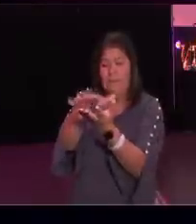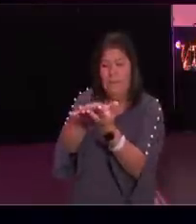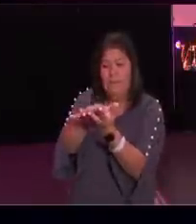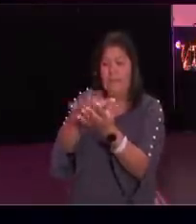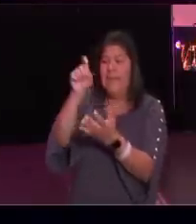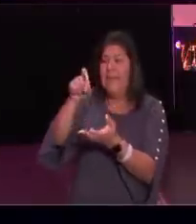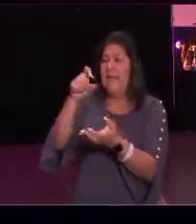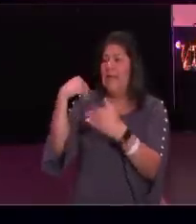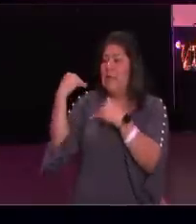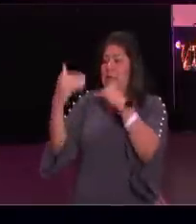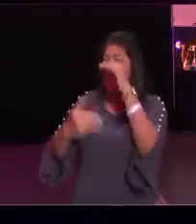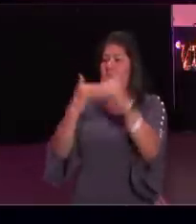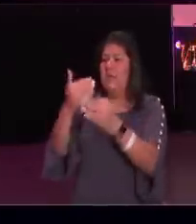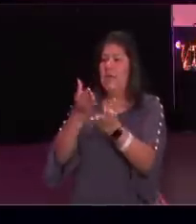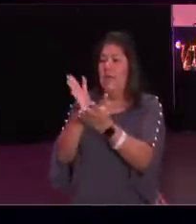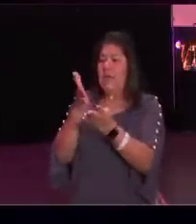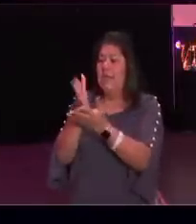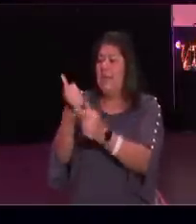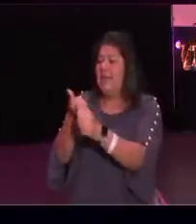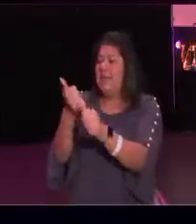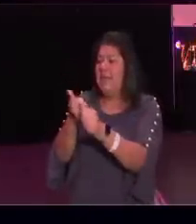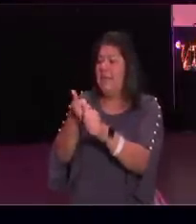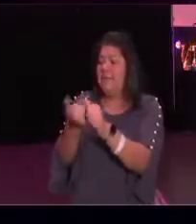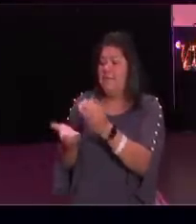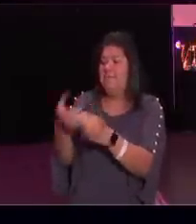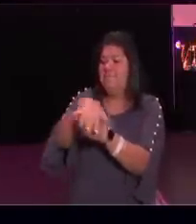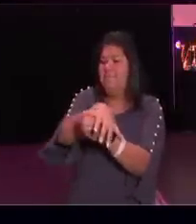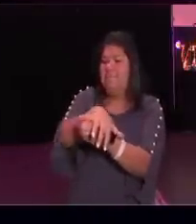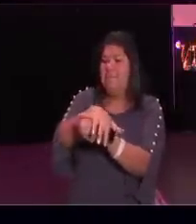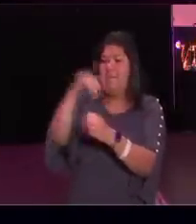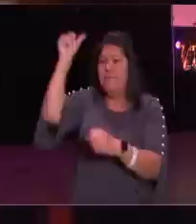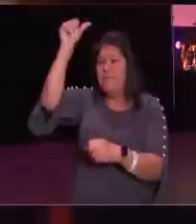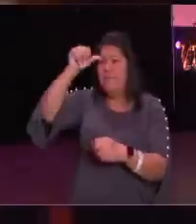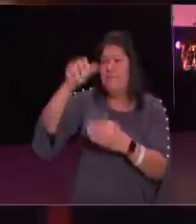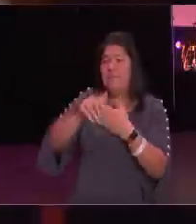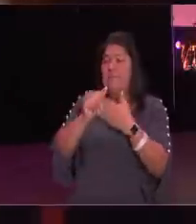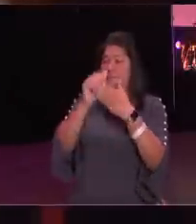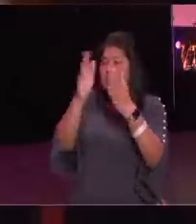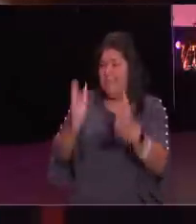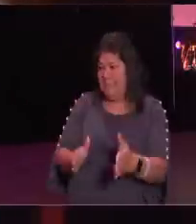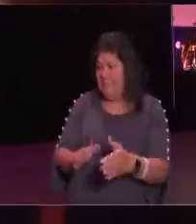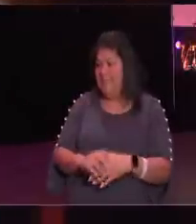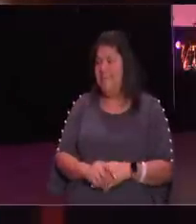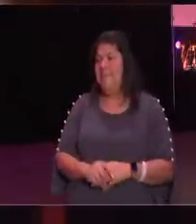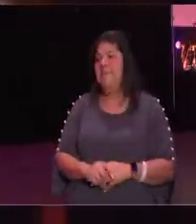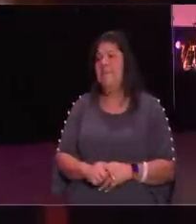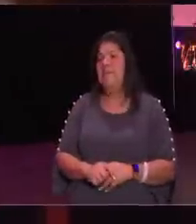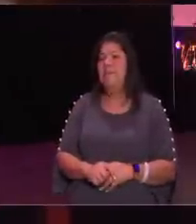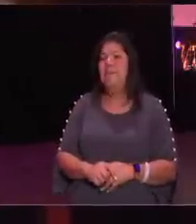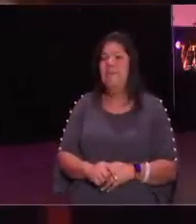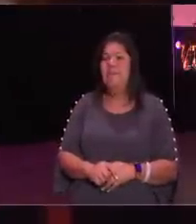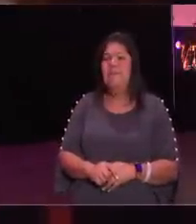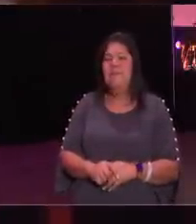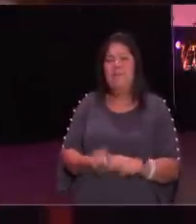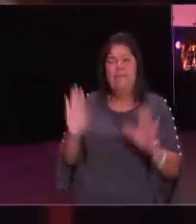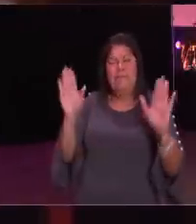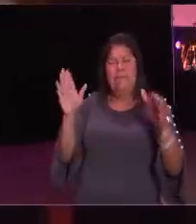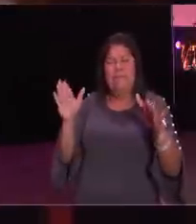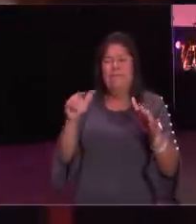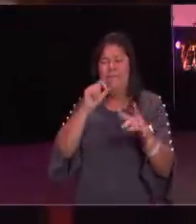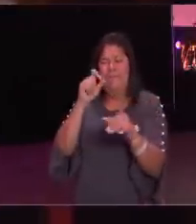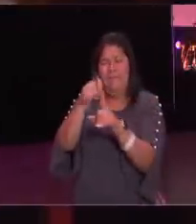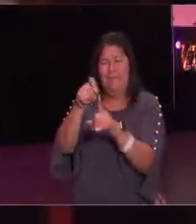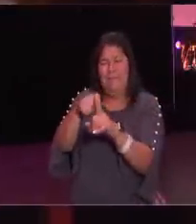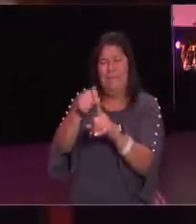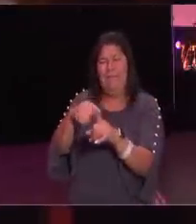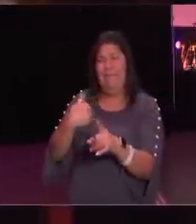need a generation that will allow themselves to be covered by anointed leadership. But hear me, I'm not just picking on the